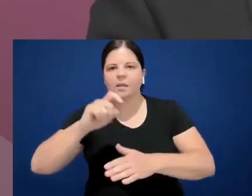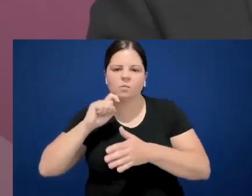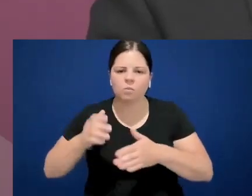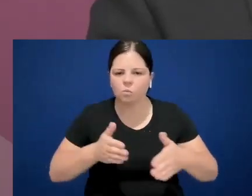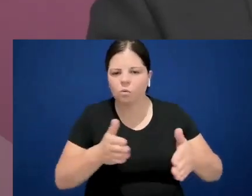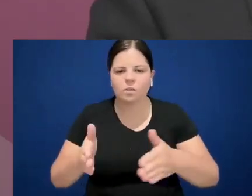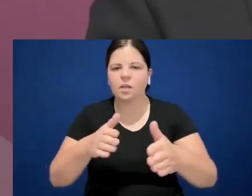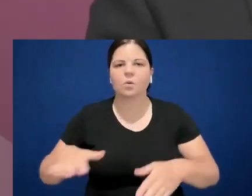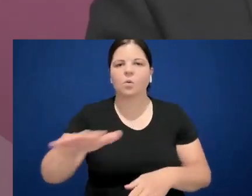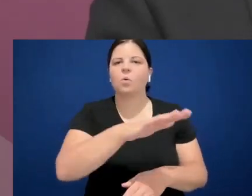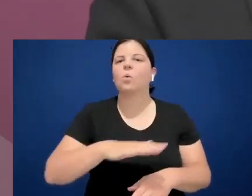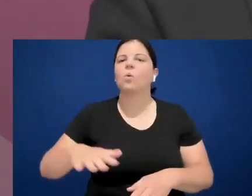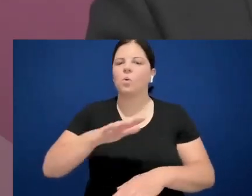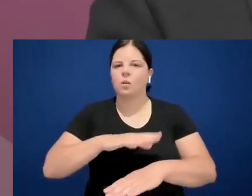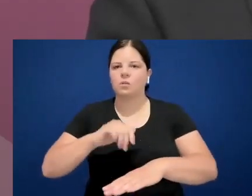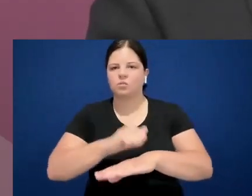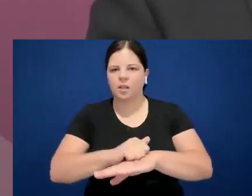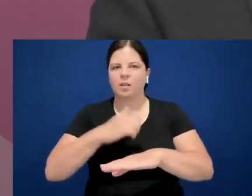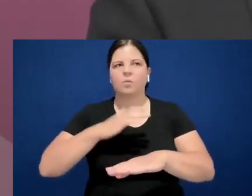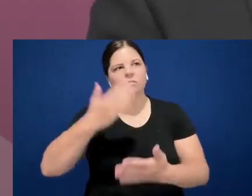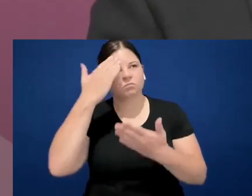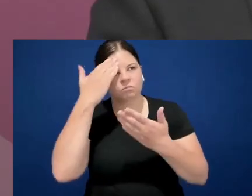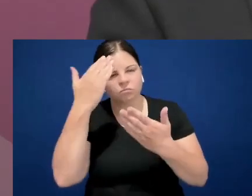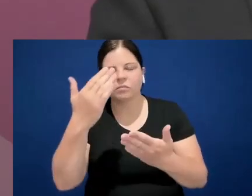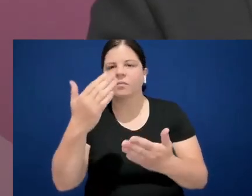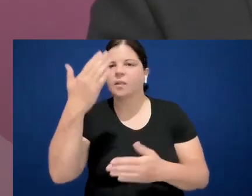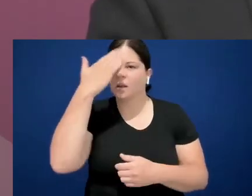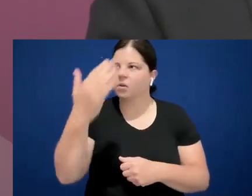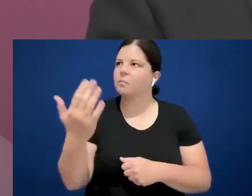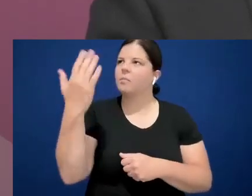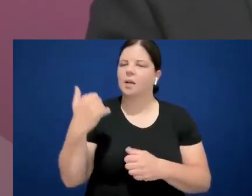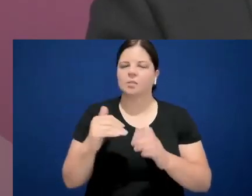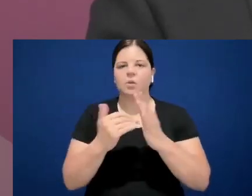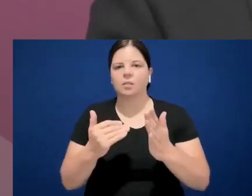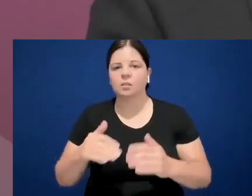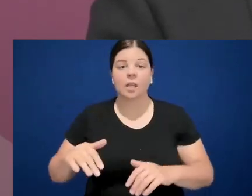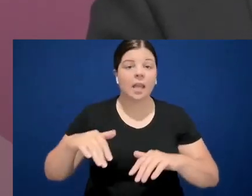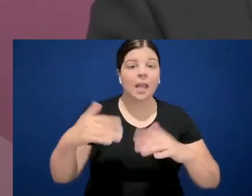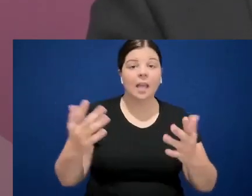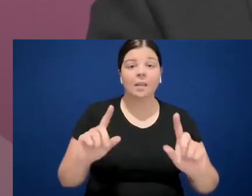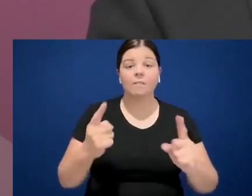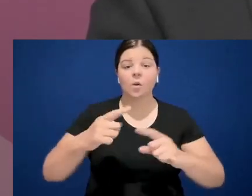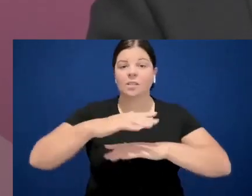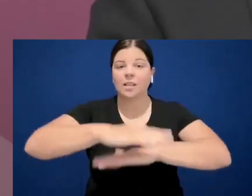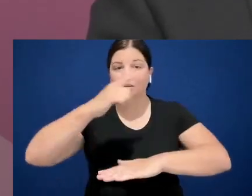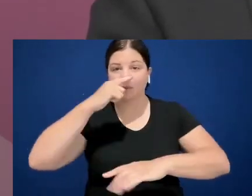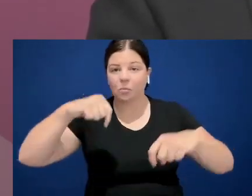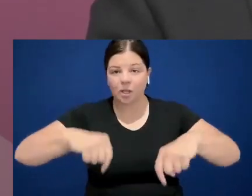pay respect to elders past and present and to all First Nations people joining us today.